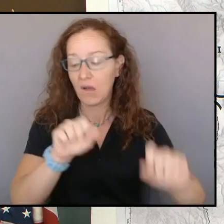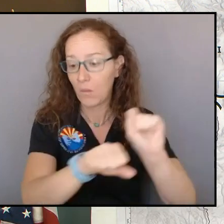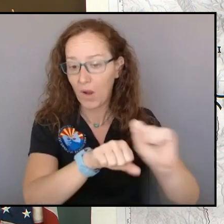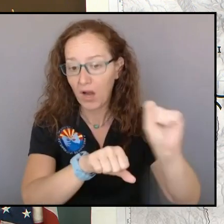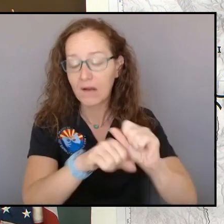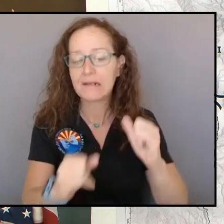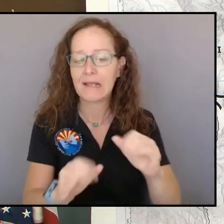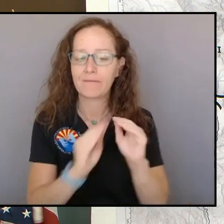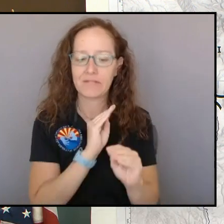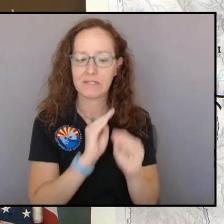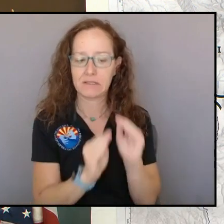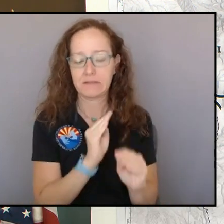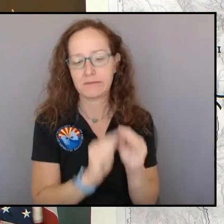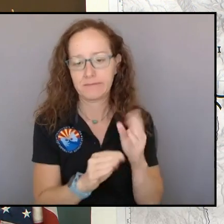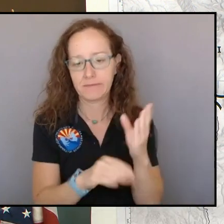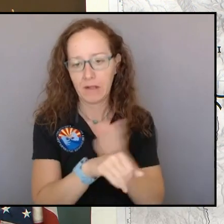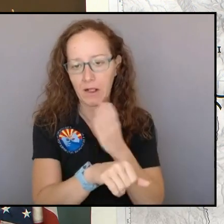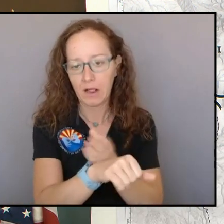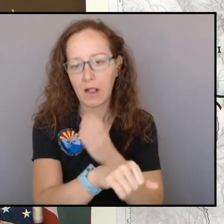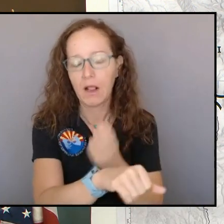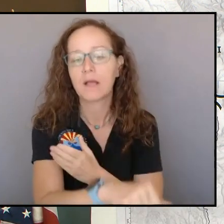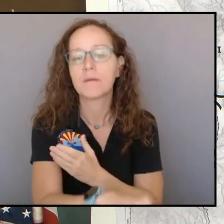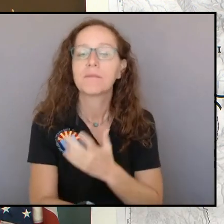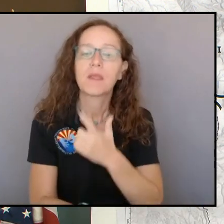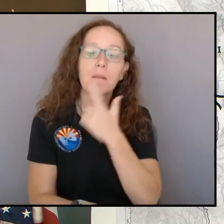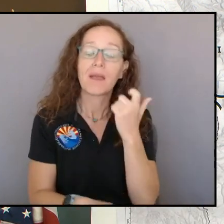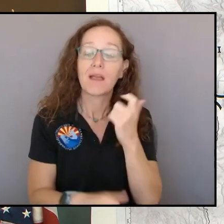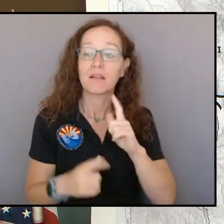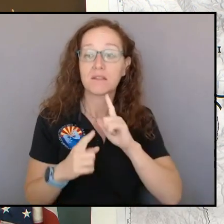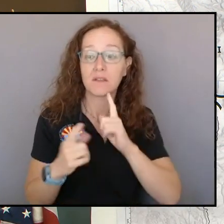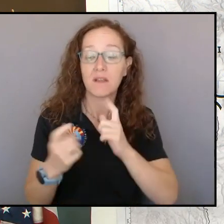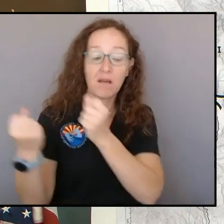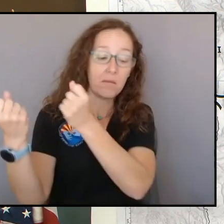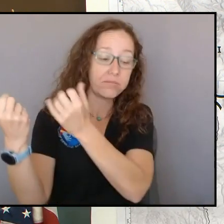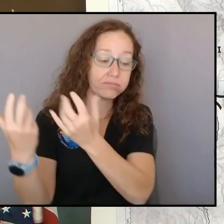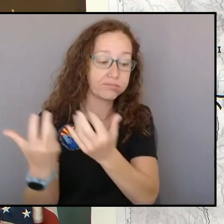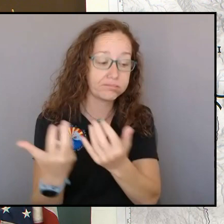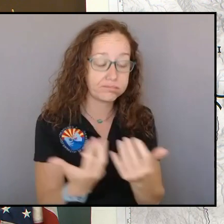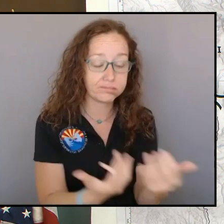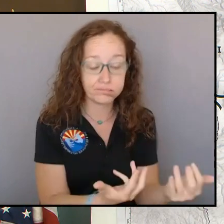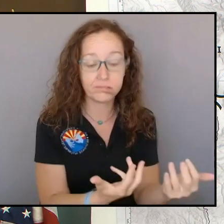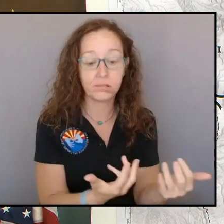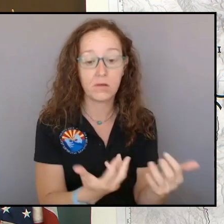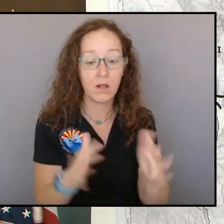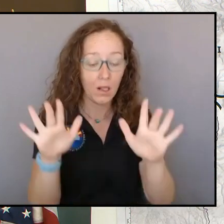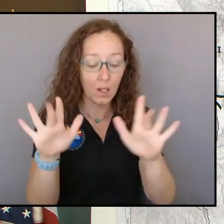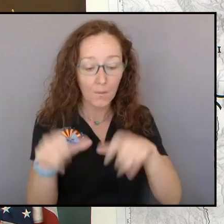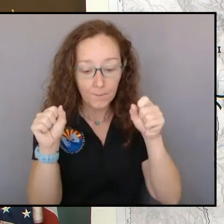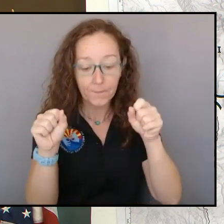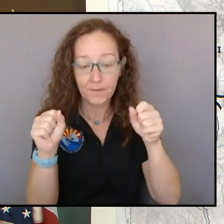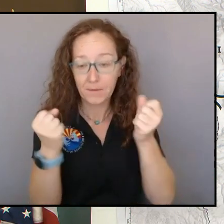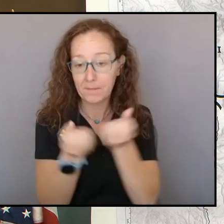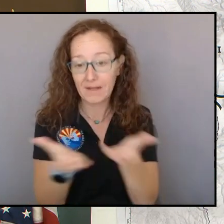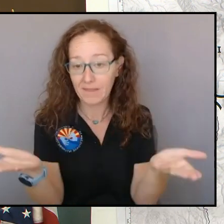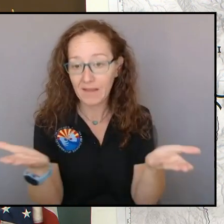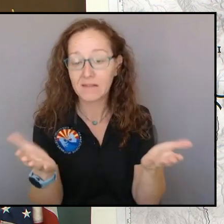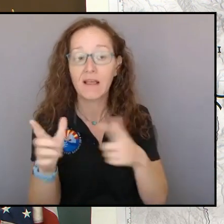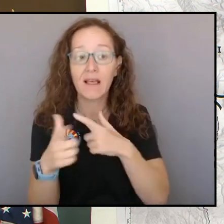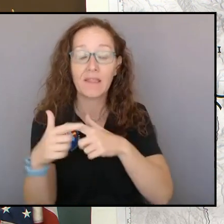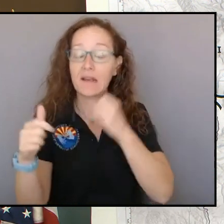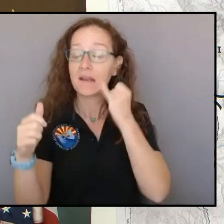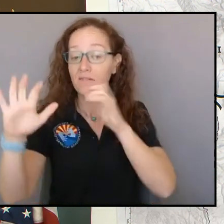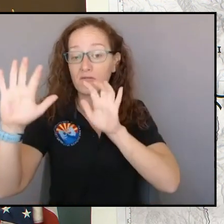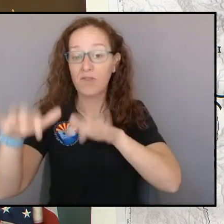Erosion. So as we know, fire comes through, takes a lot of the materials out, we get rains, erosion